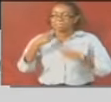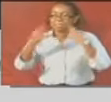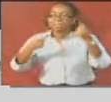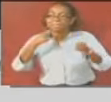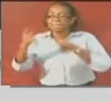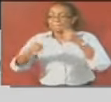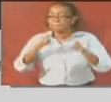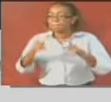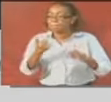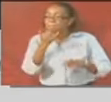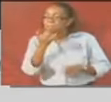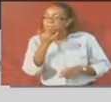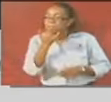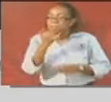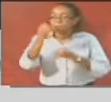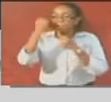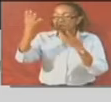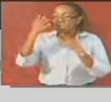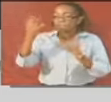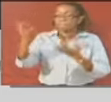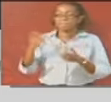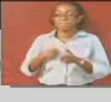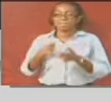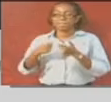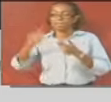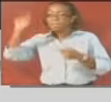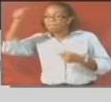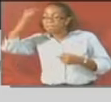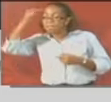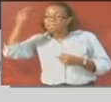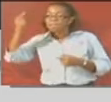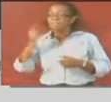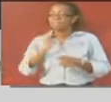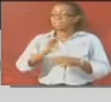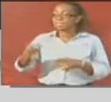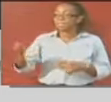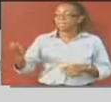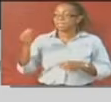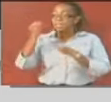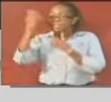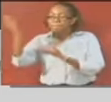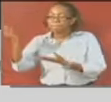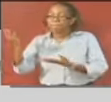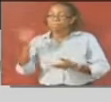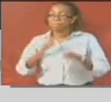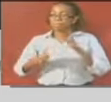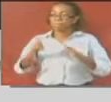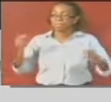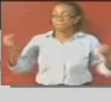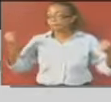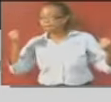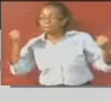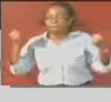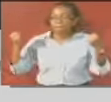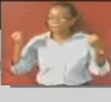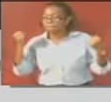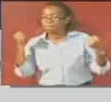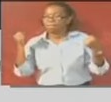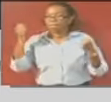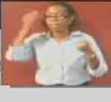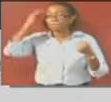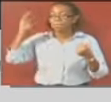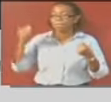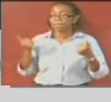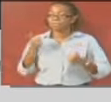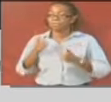competing with unreliable and untrustworthy sources. This is of concern because it affects public health and mental